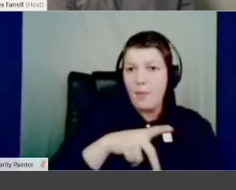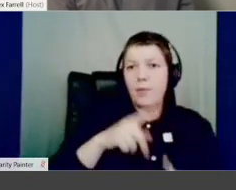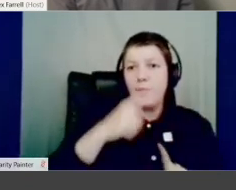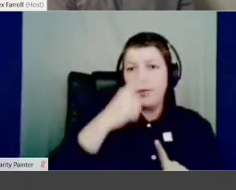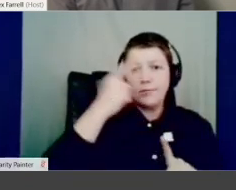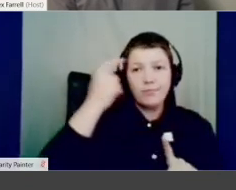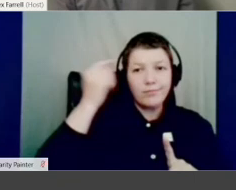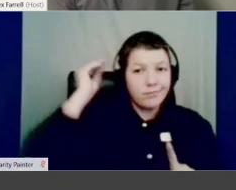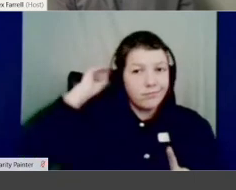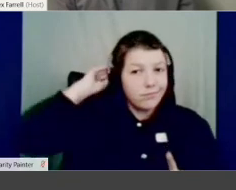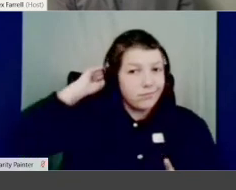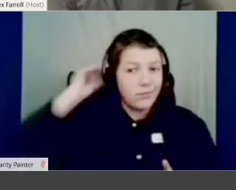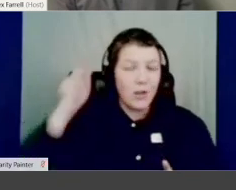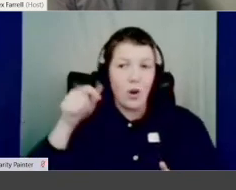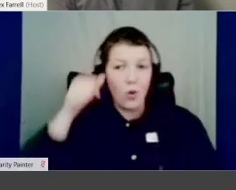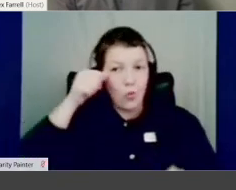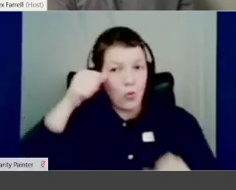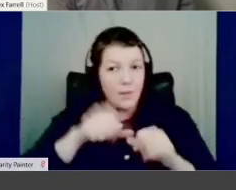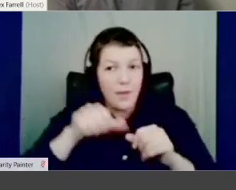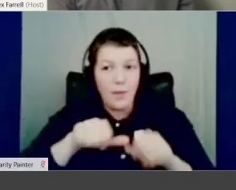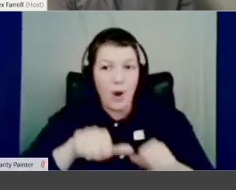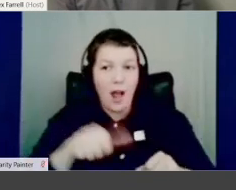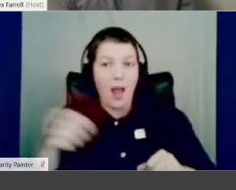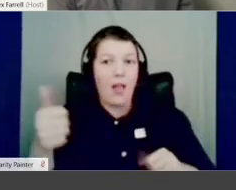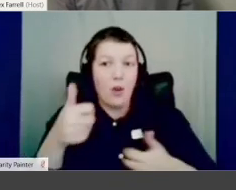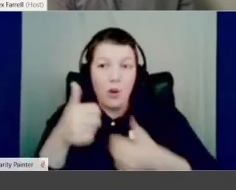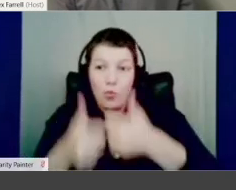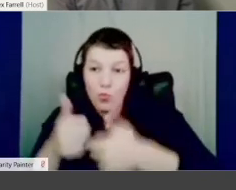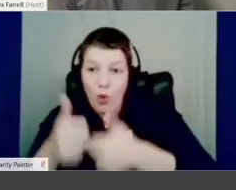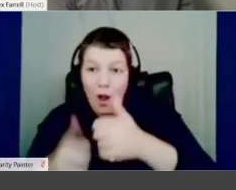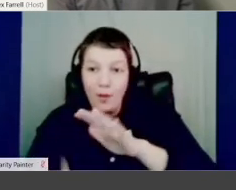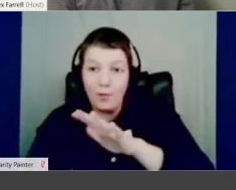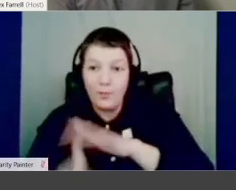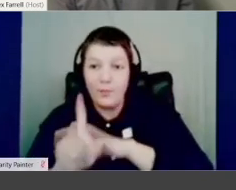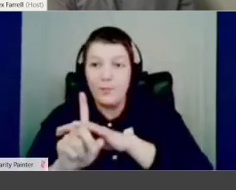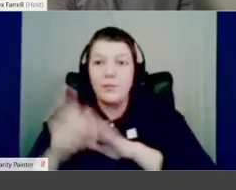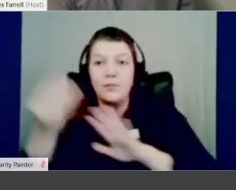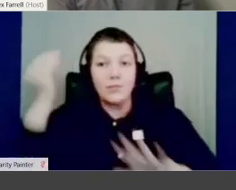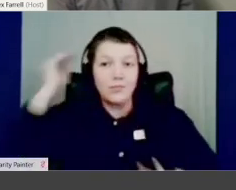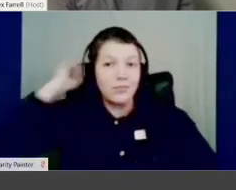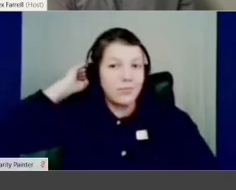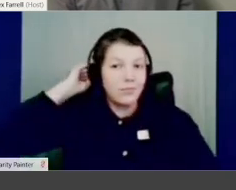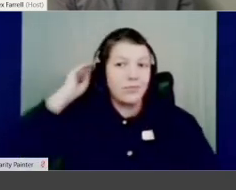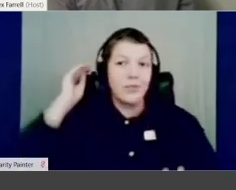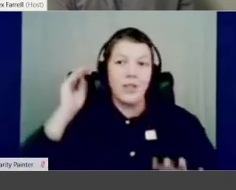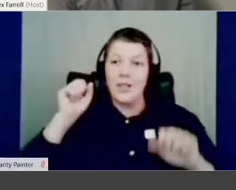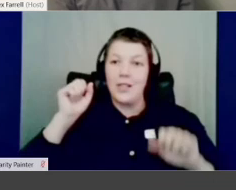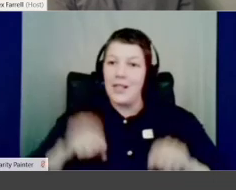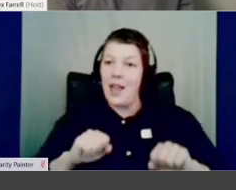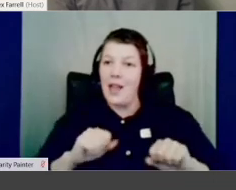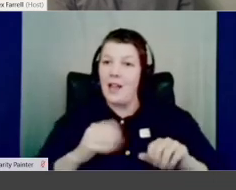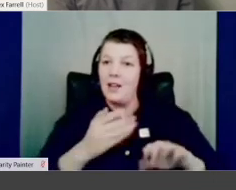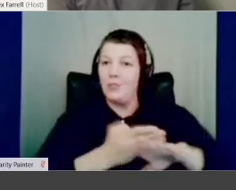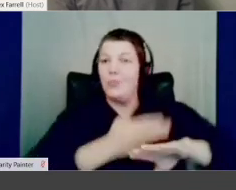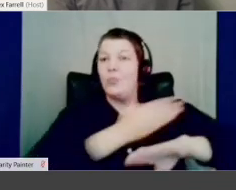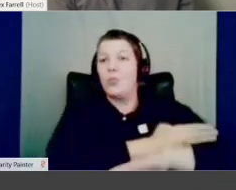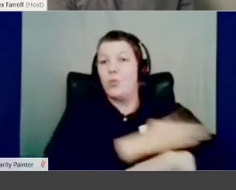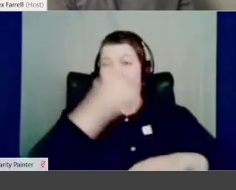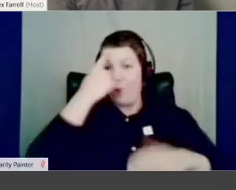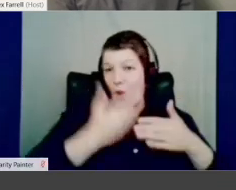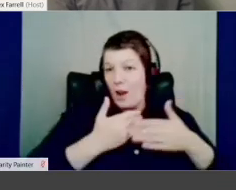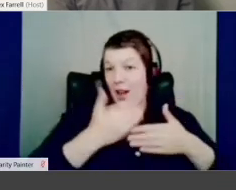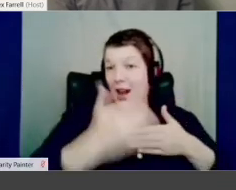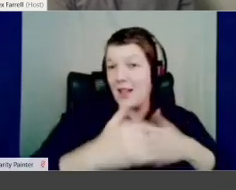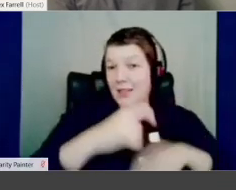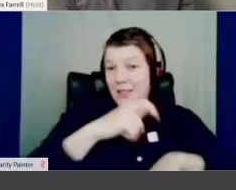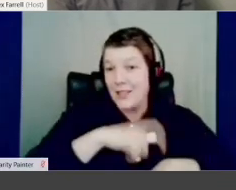don't have to retrofit. But there will always be something that we learn later on, and we're going to have to go back and, as Dan was talking